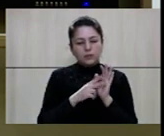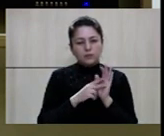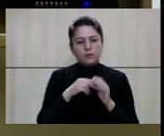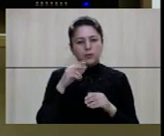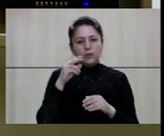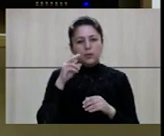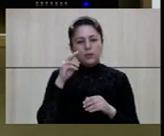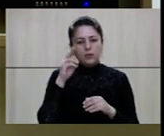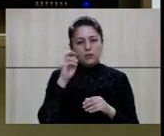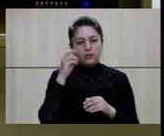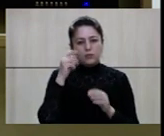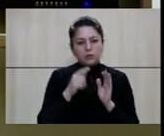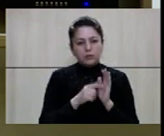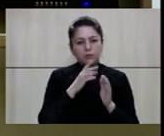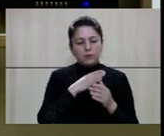8,207 ekan.